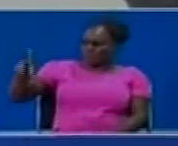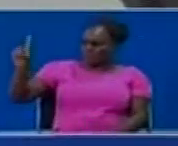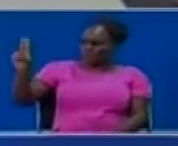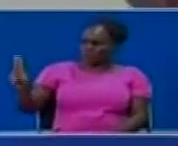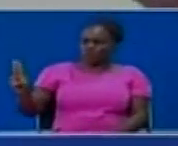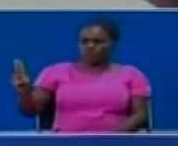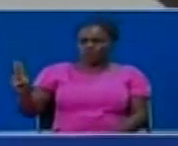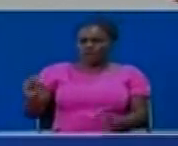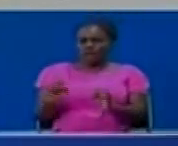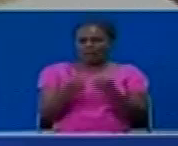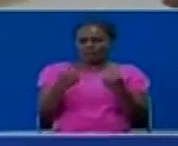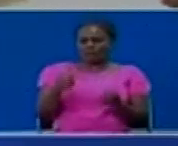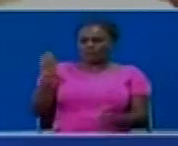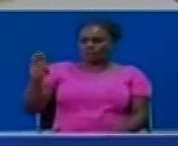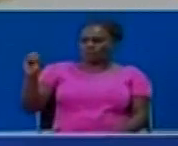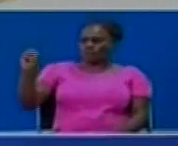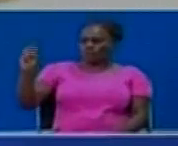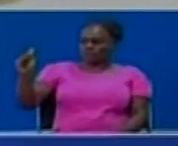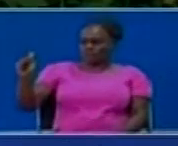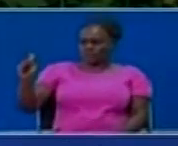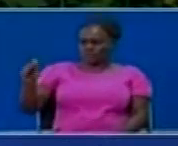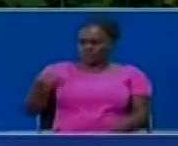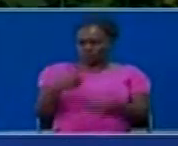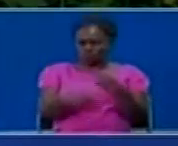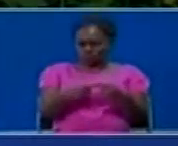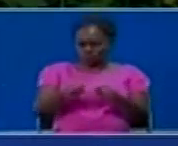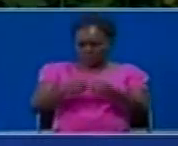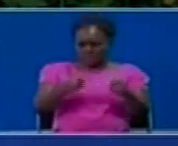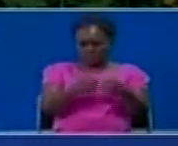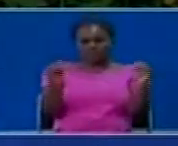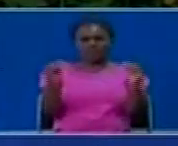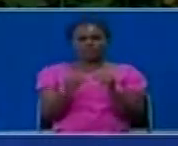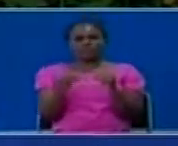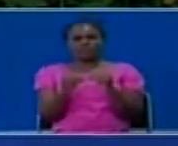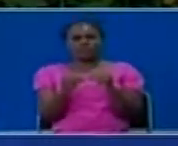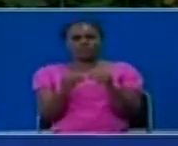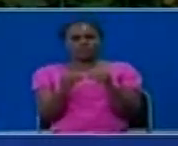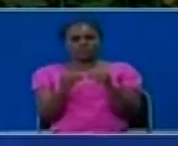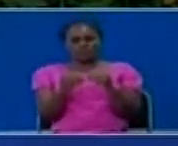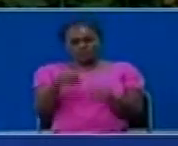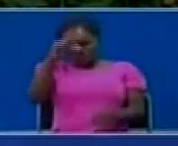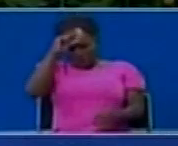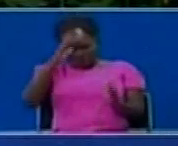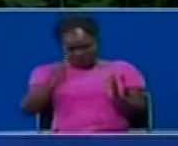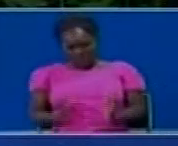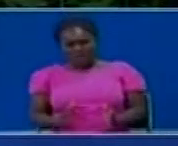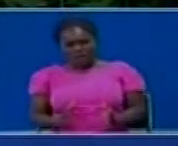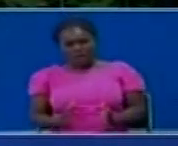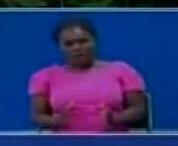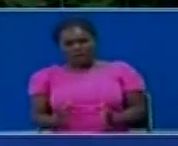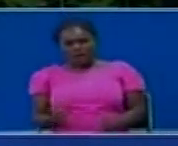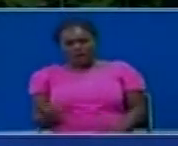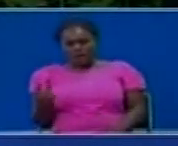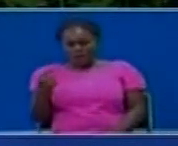doctors held in Bomet County, aiming to discontinue the meeting. Unfortunate that the governor could not even come and sit with the doctors